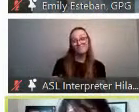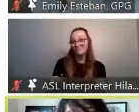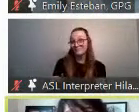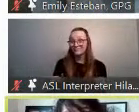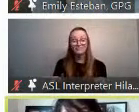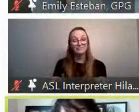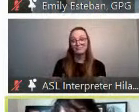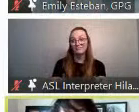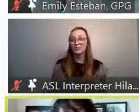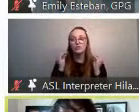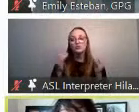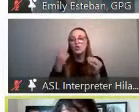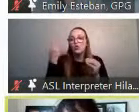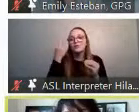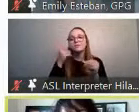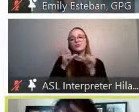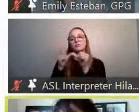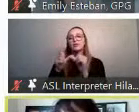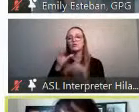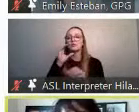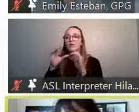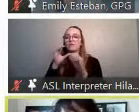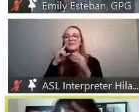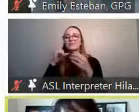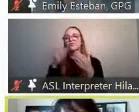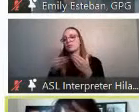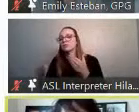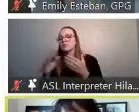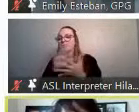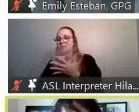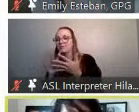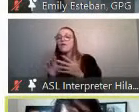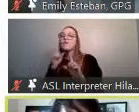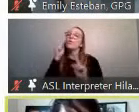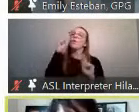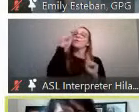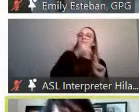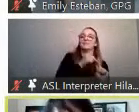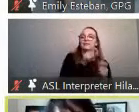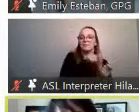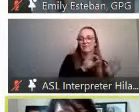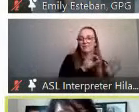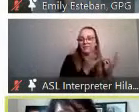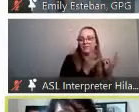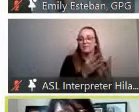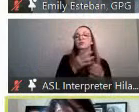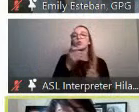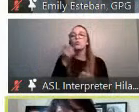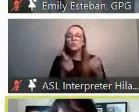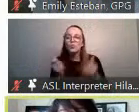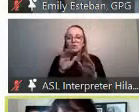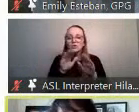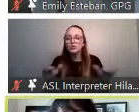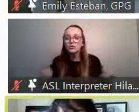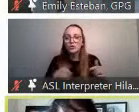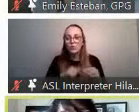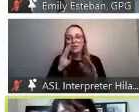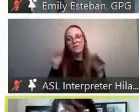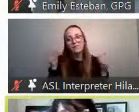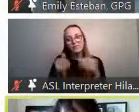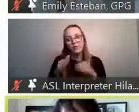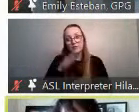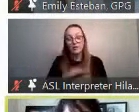moot point for those families. Again, which children are we centering, right? For those